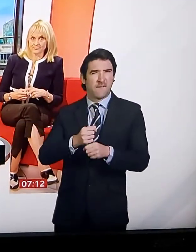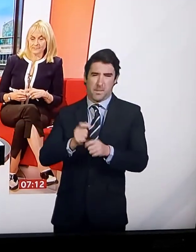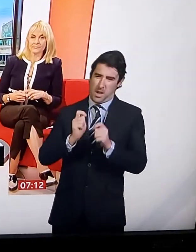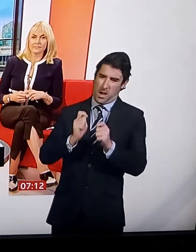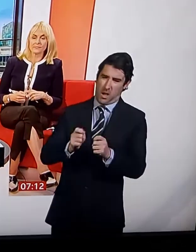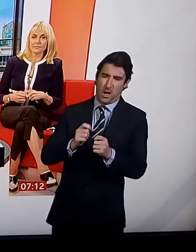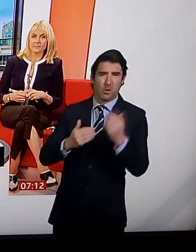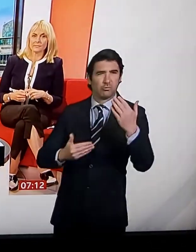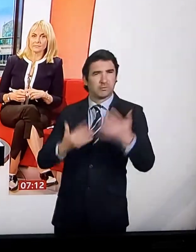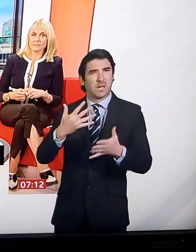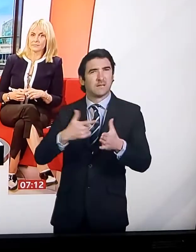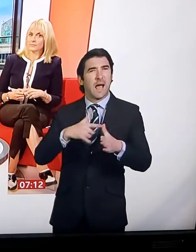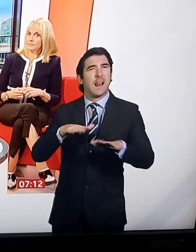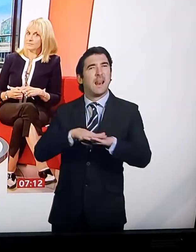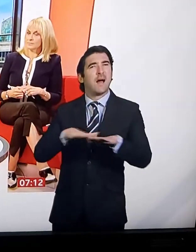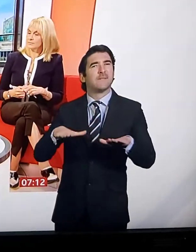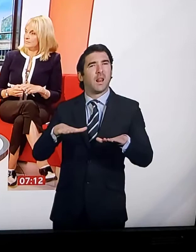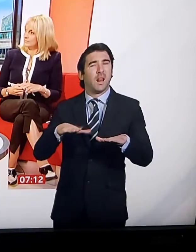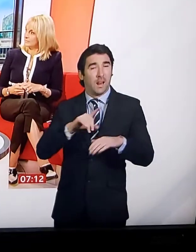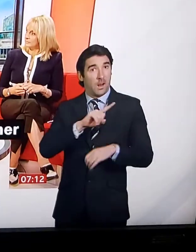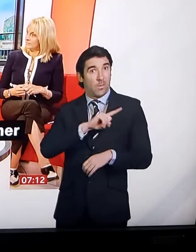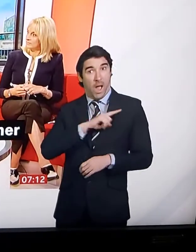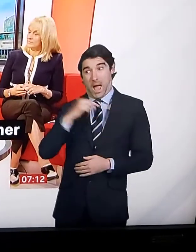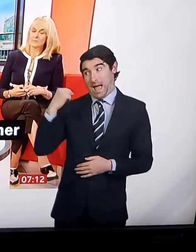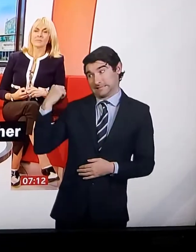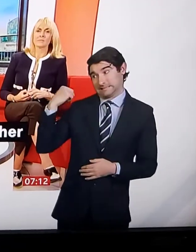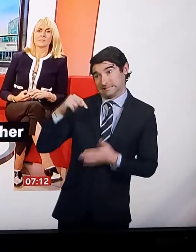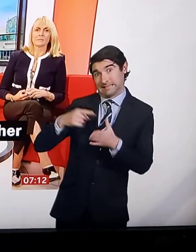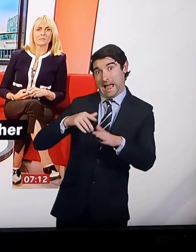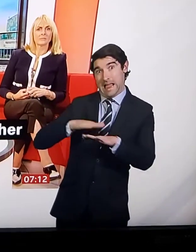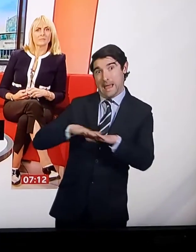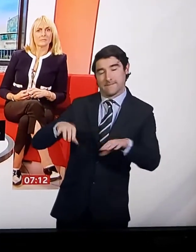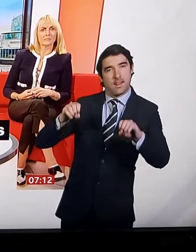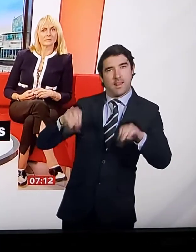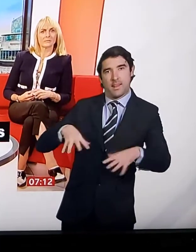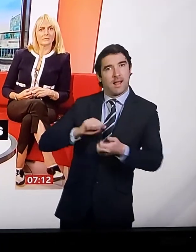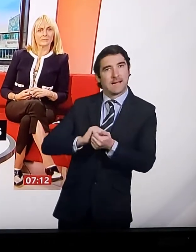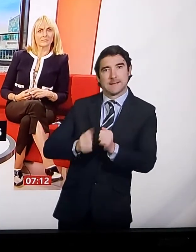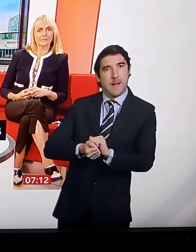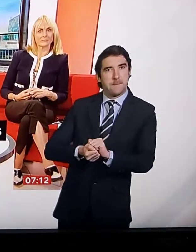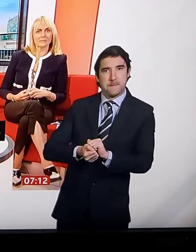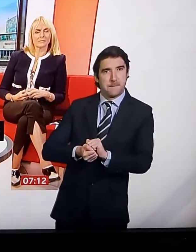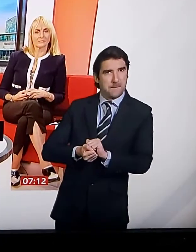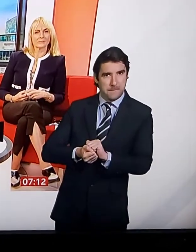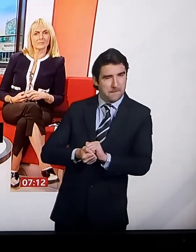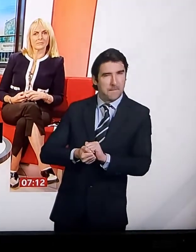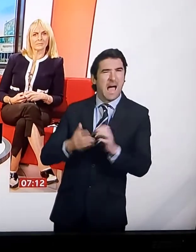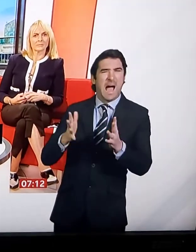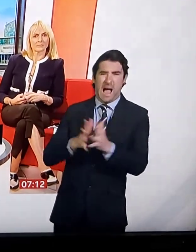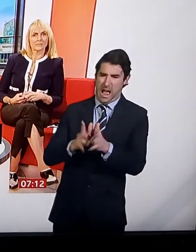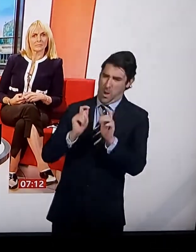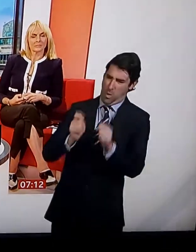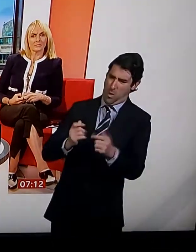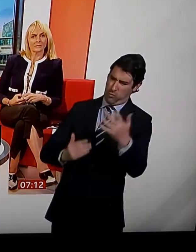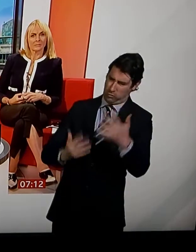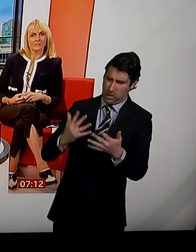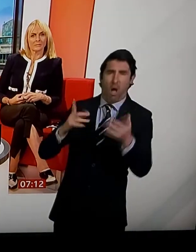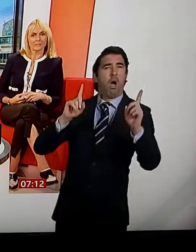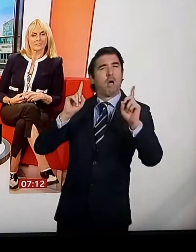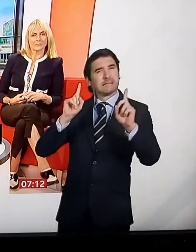Grades decided by teacher assessment, centrally assessed, will now be awarded to students in England instead. It's welcome news to many, but